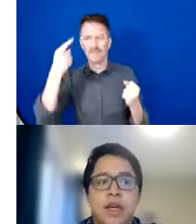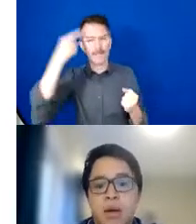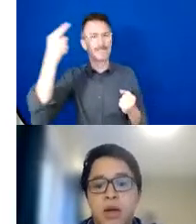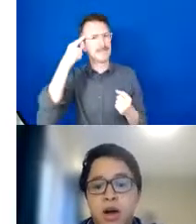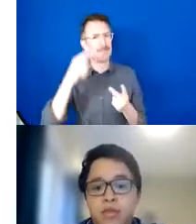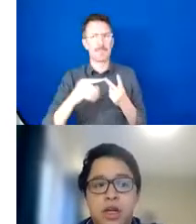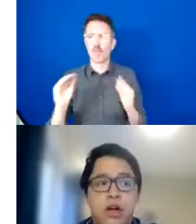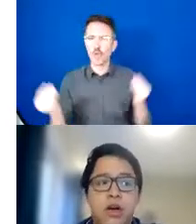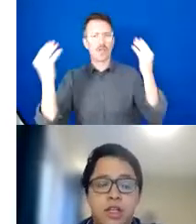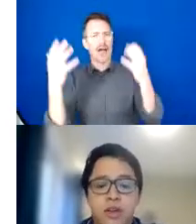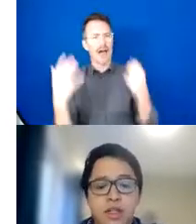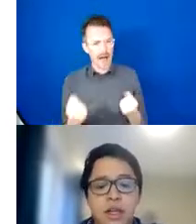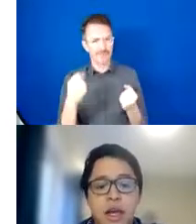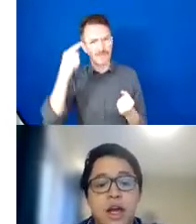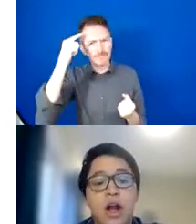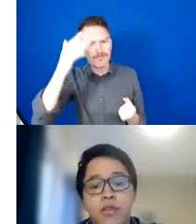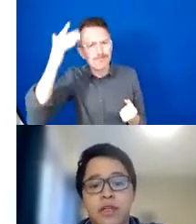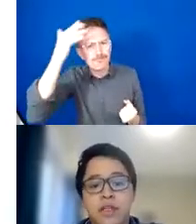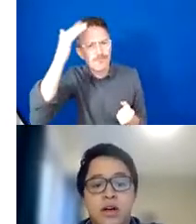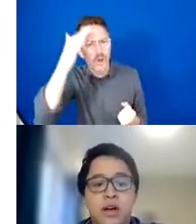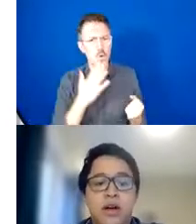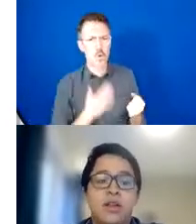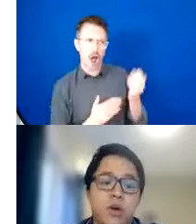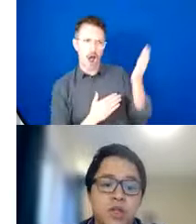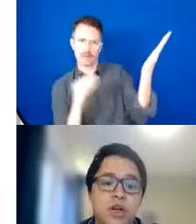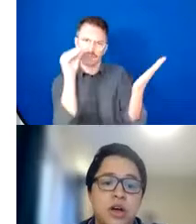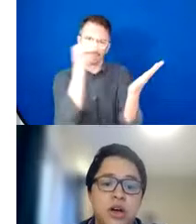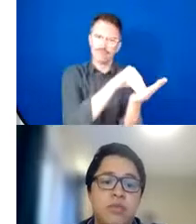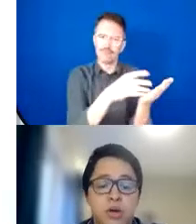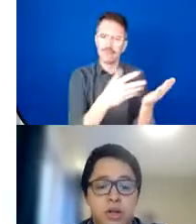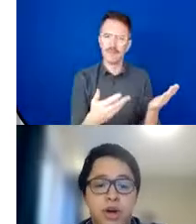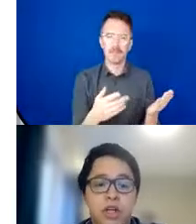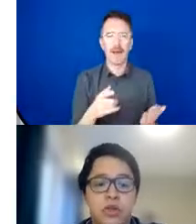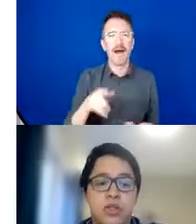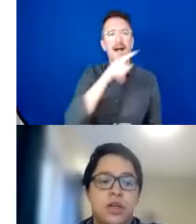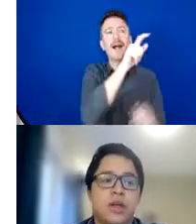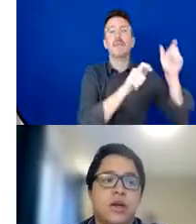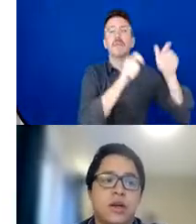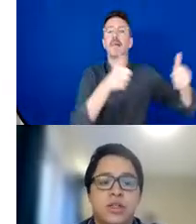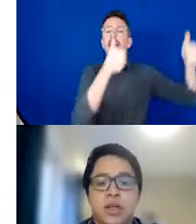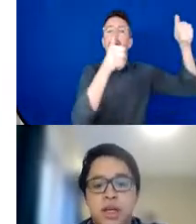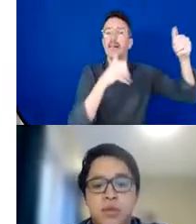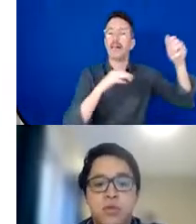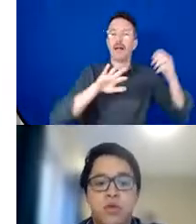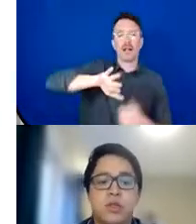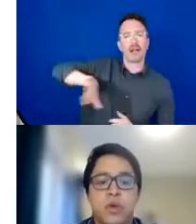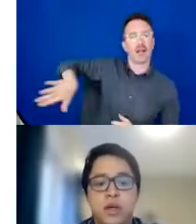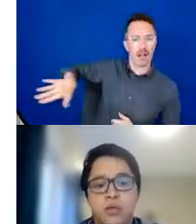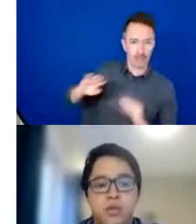been seeing happening often in our activities. And all of this are an expression of power differentials.